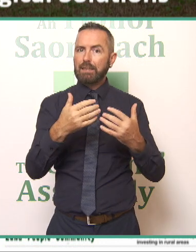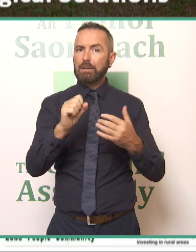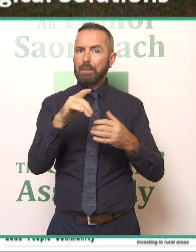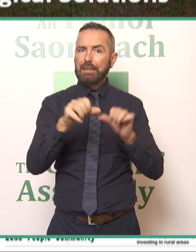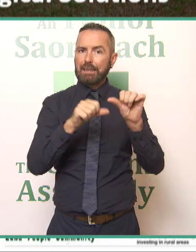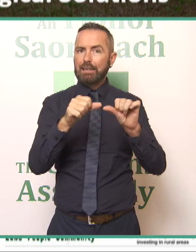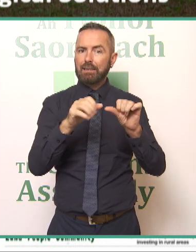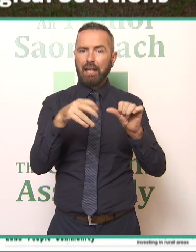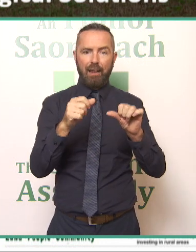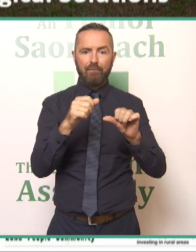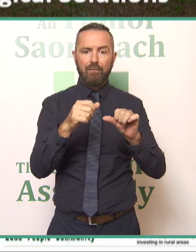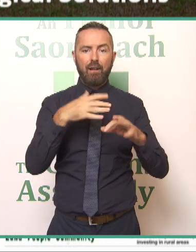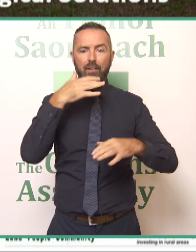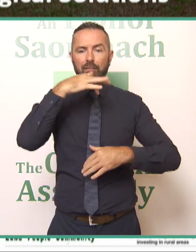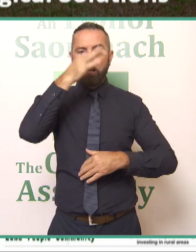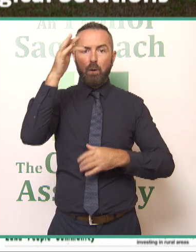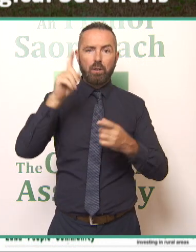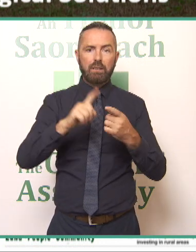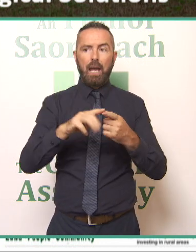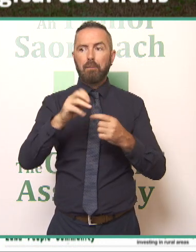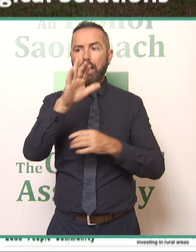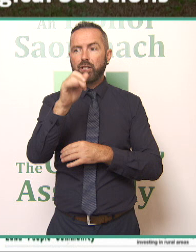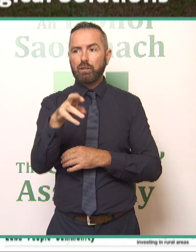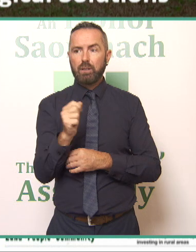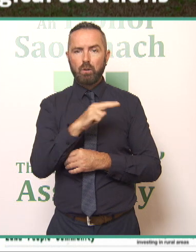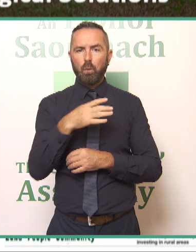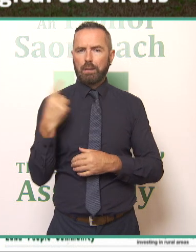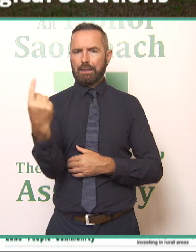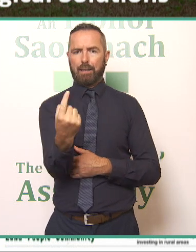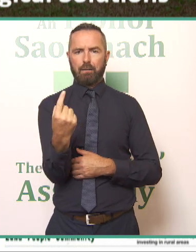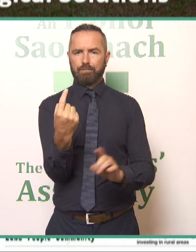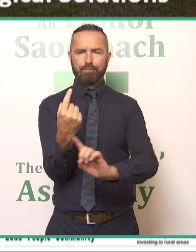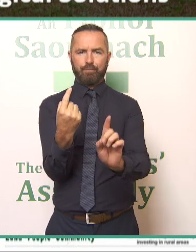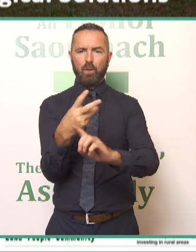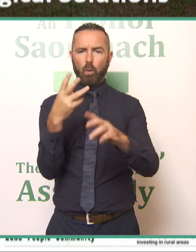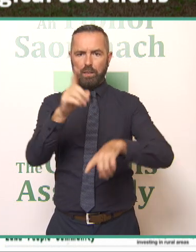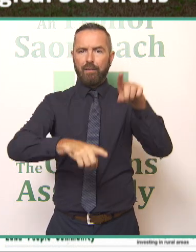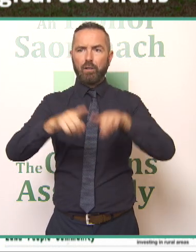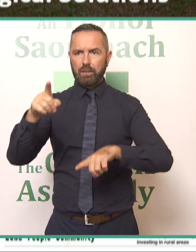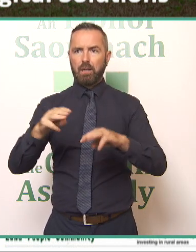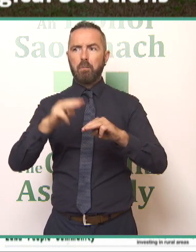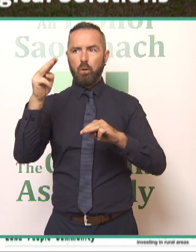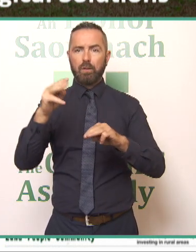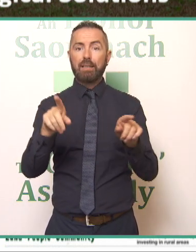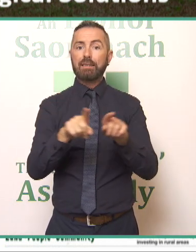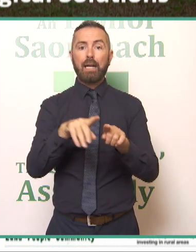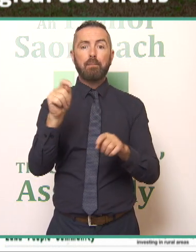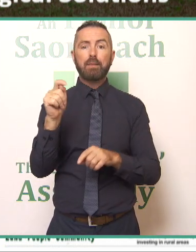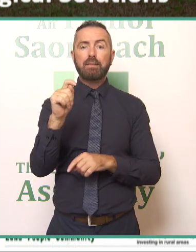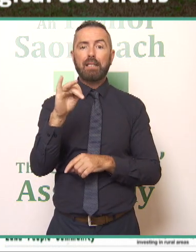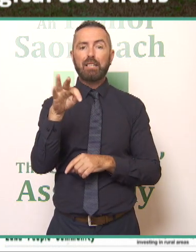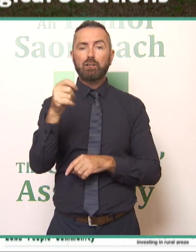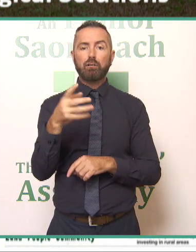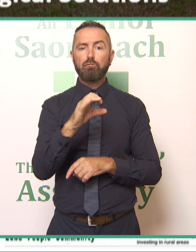in our grasslands. Not grasslands, pastures. We don't want monocultures of grass. We want diversity. Same of our tillage crops. One